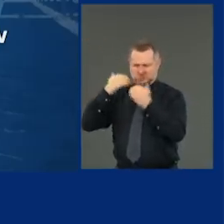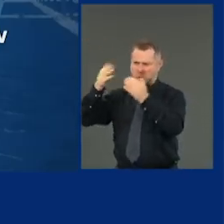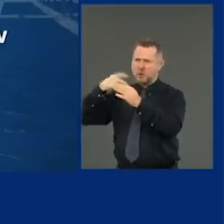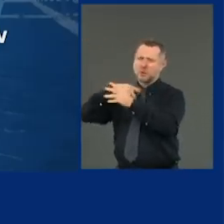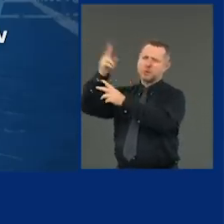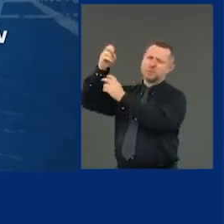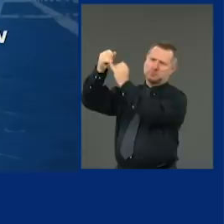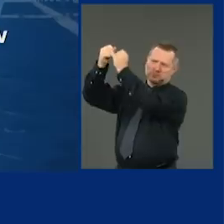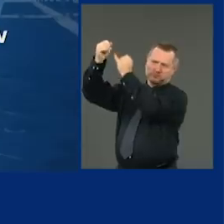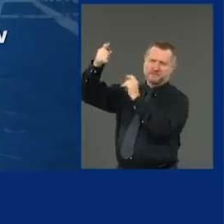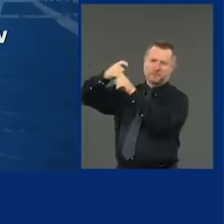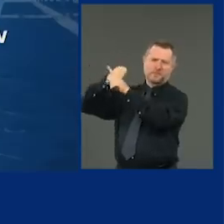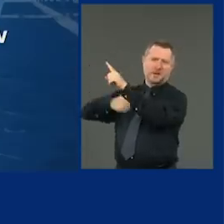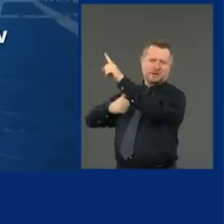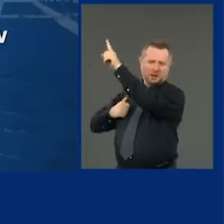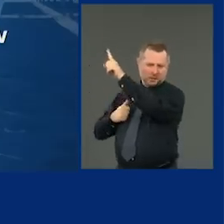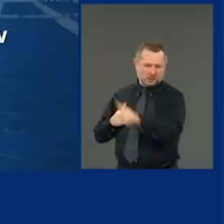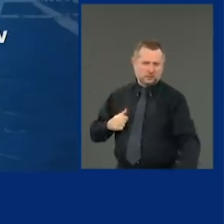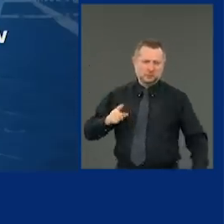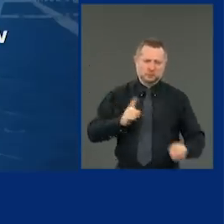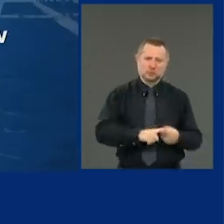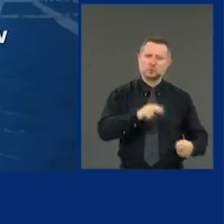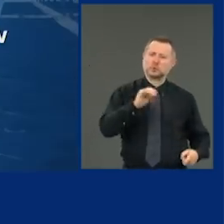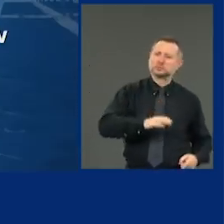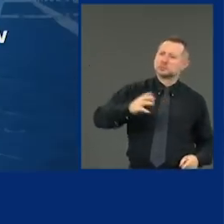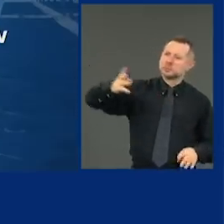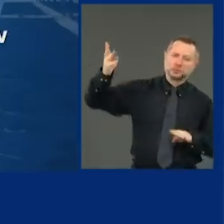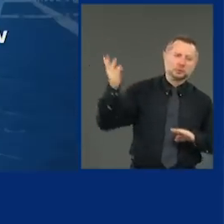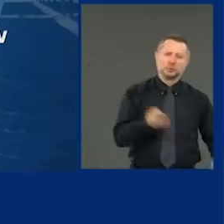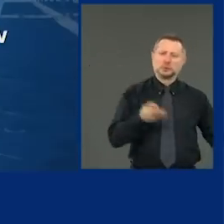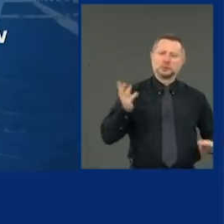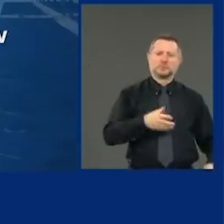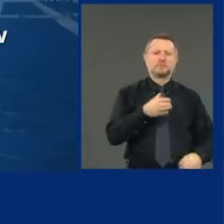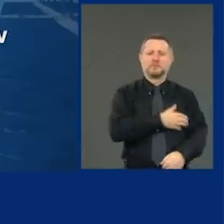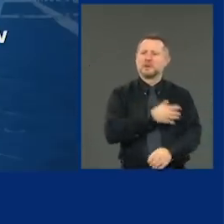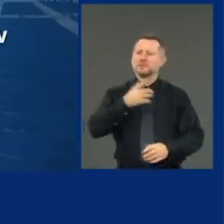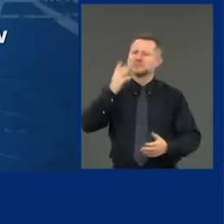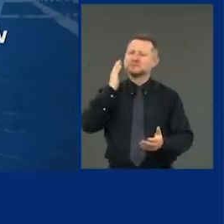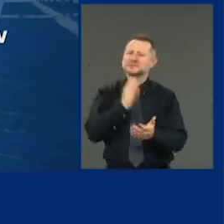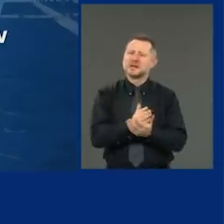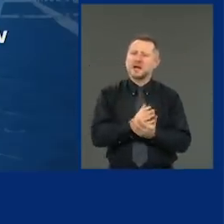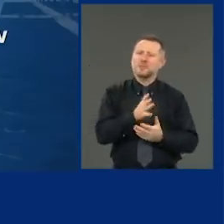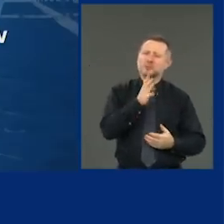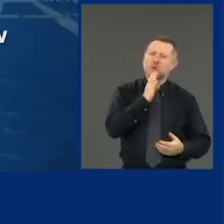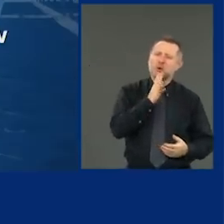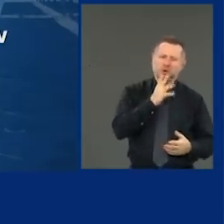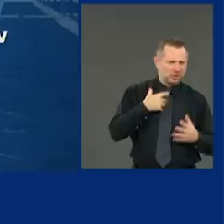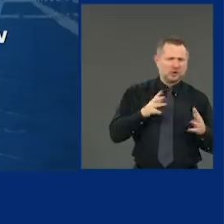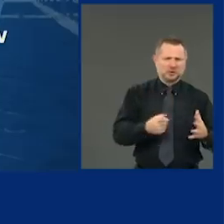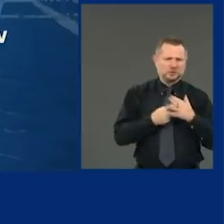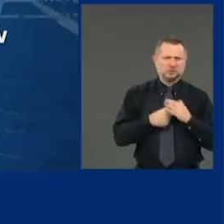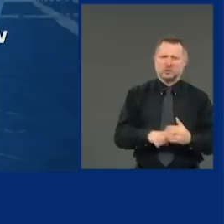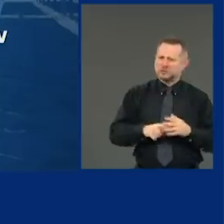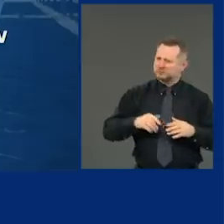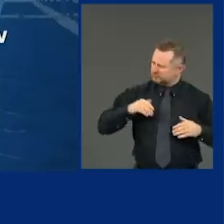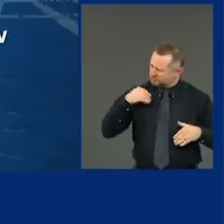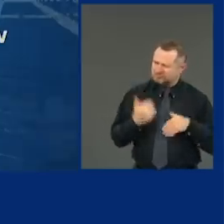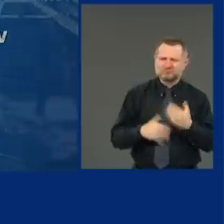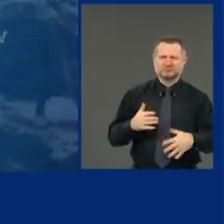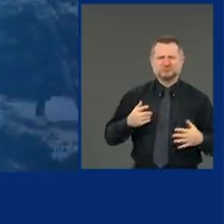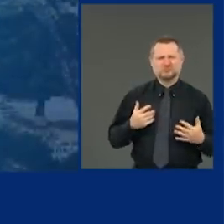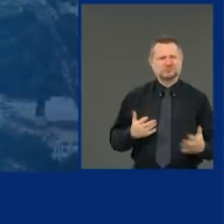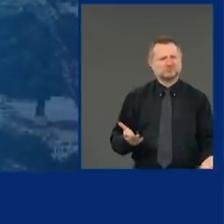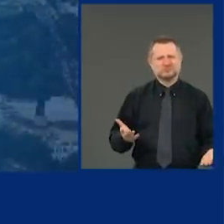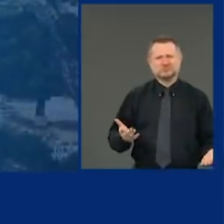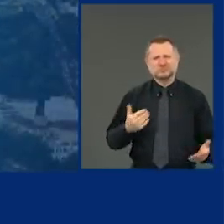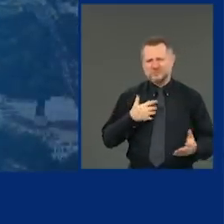City to get that power down here, and let's stop talking and let's start doing. Let's invigorate this